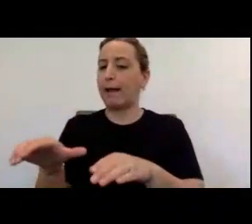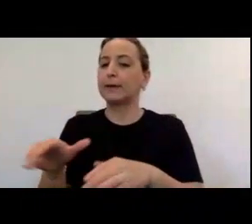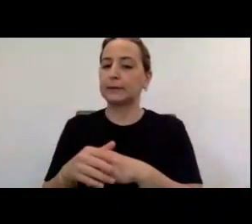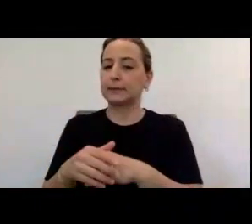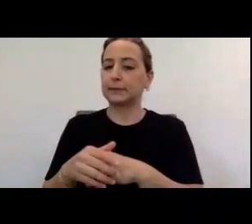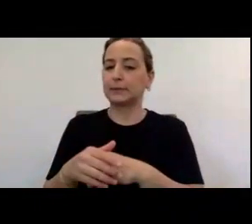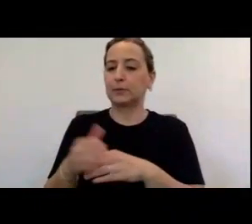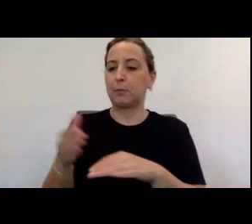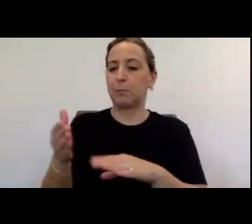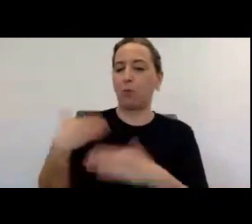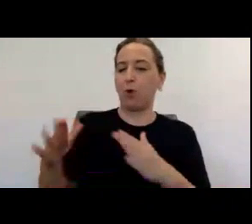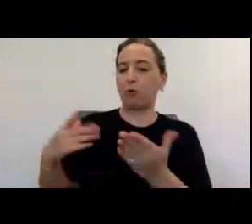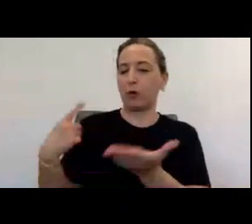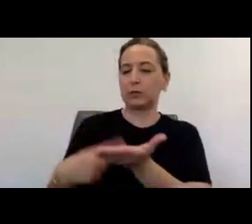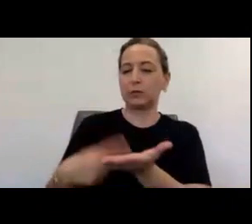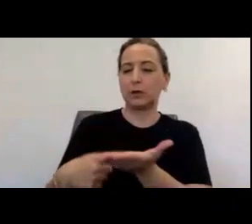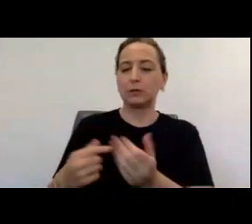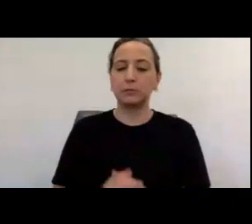in the presentation.